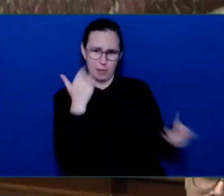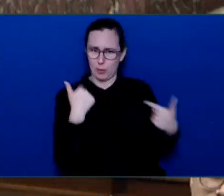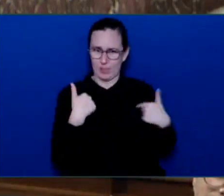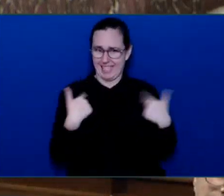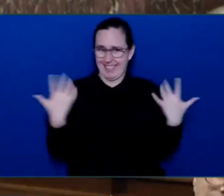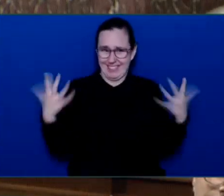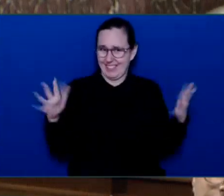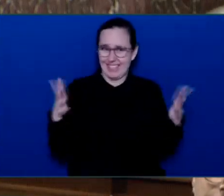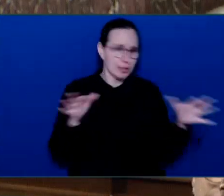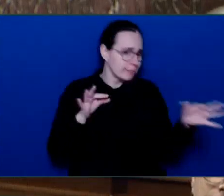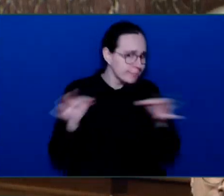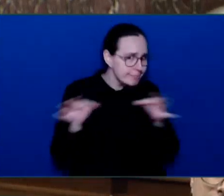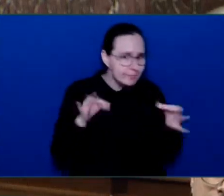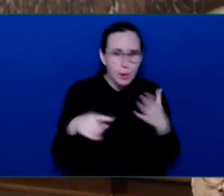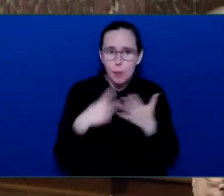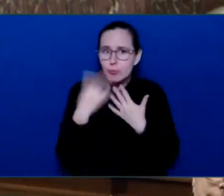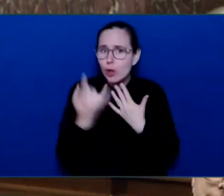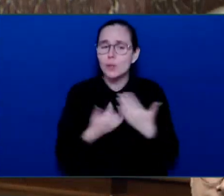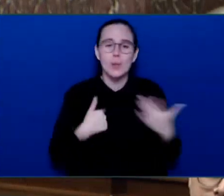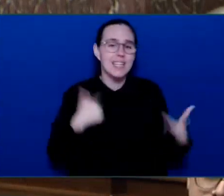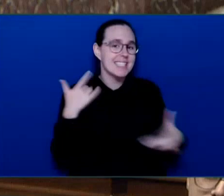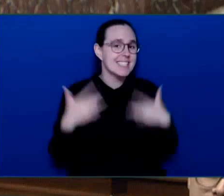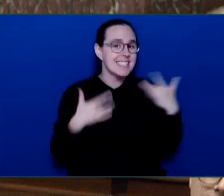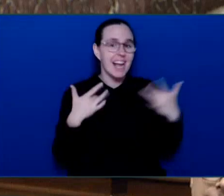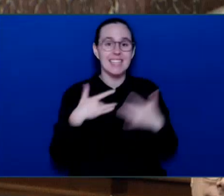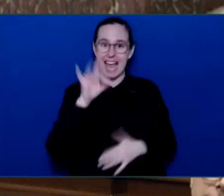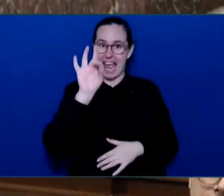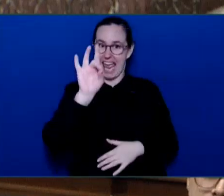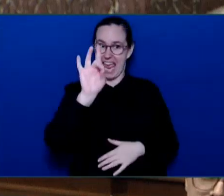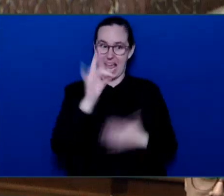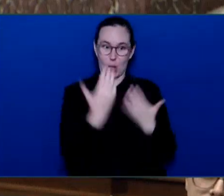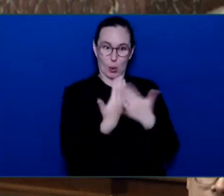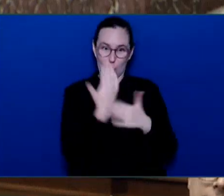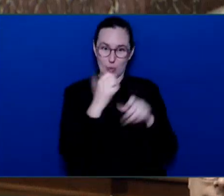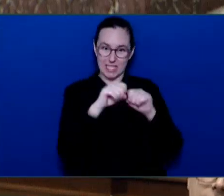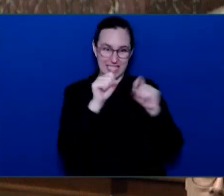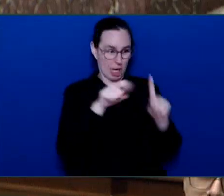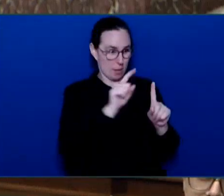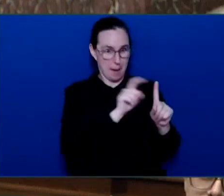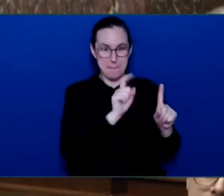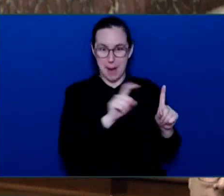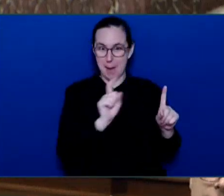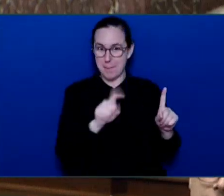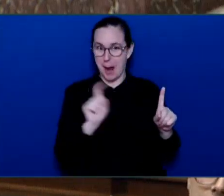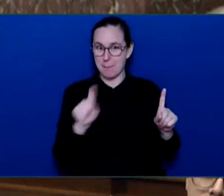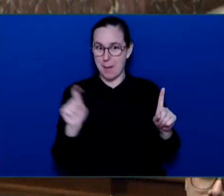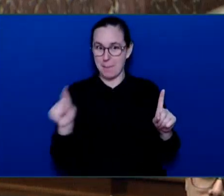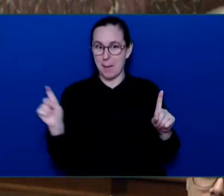17-kilometre extension, billions of dollars. We confirmed a federal contribution of $1.3 billion.